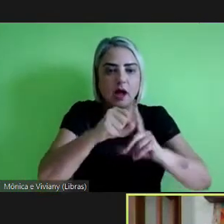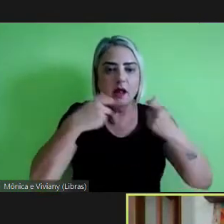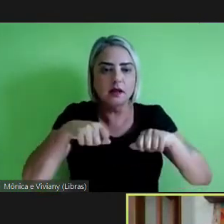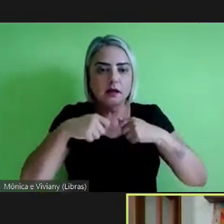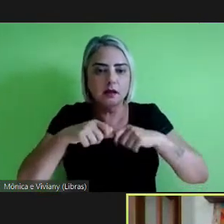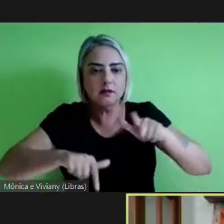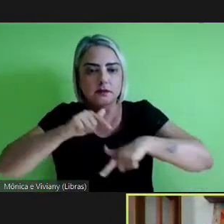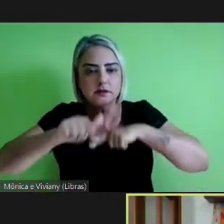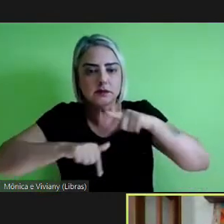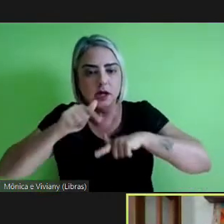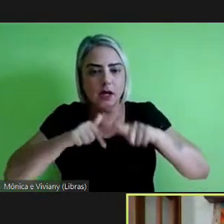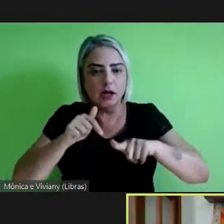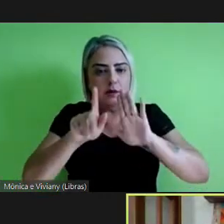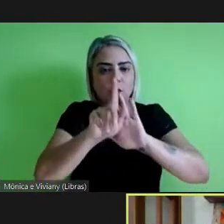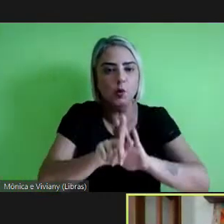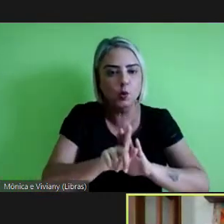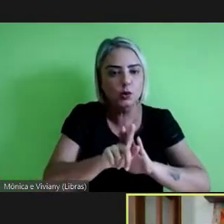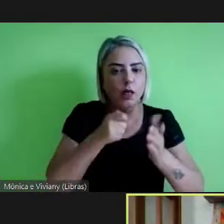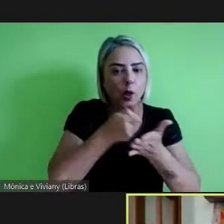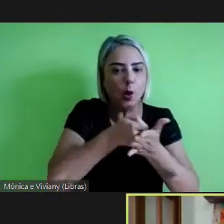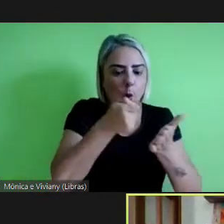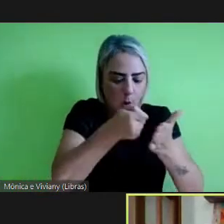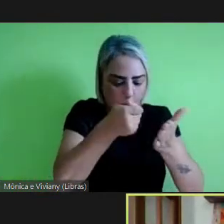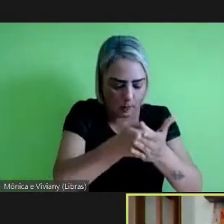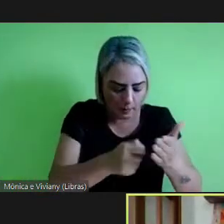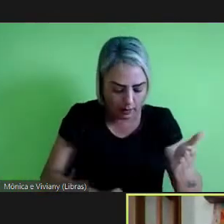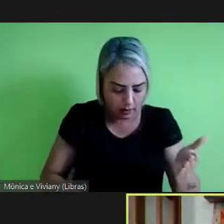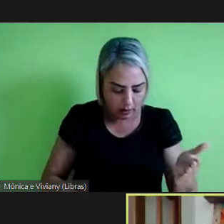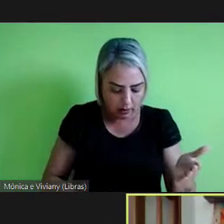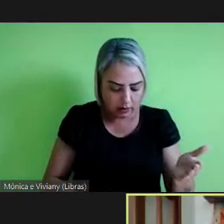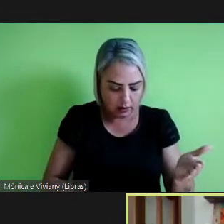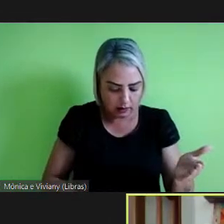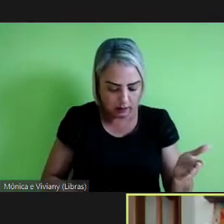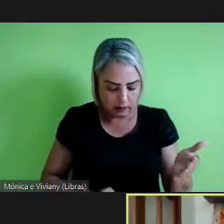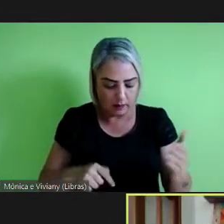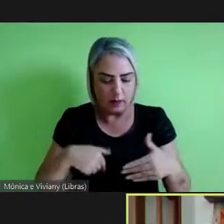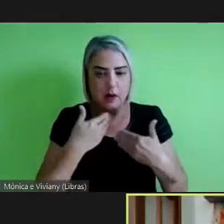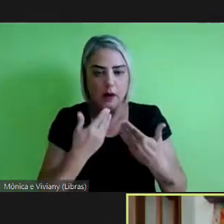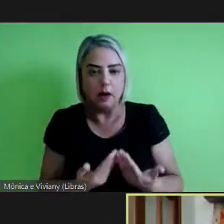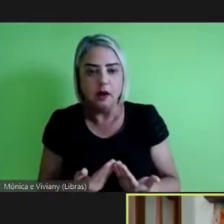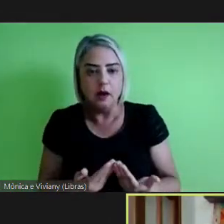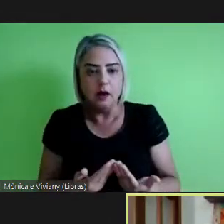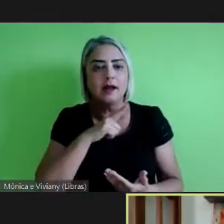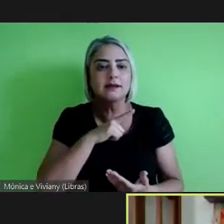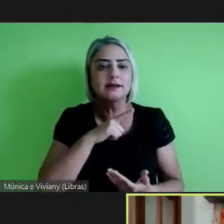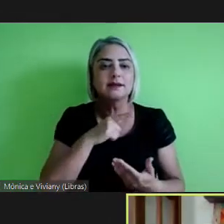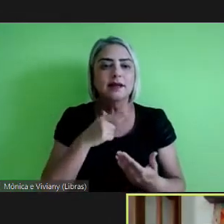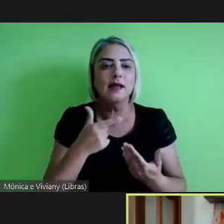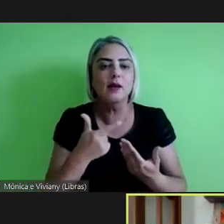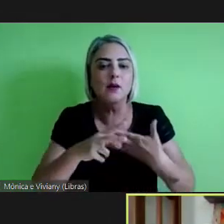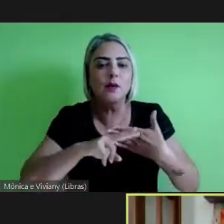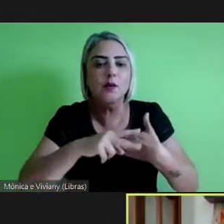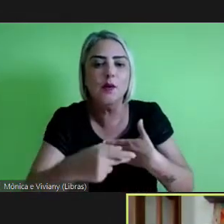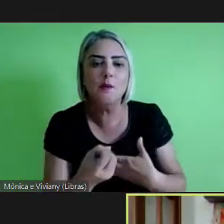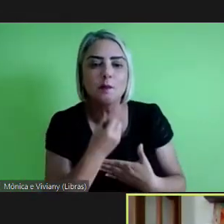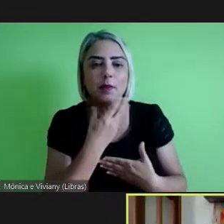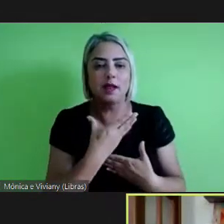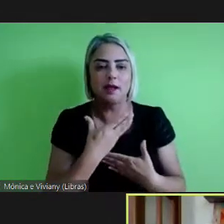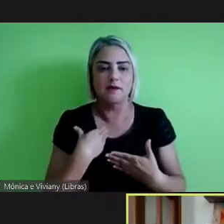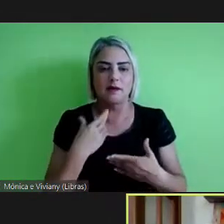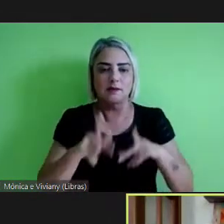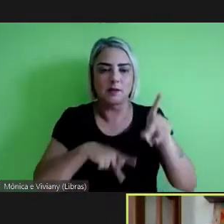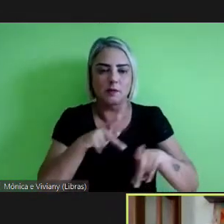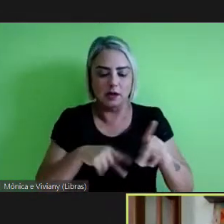social vulnerabilities and demand, and the manager asking for them to stay in the office